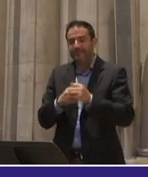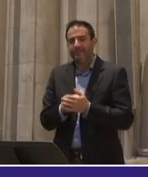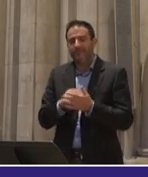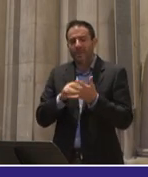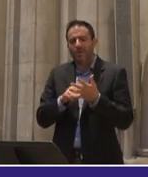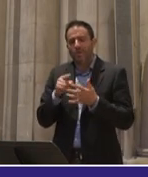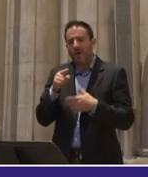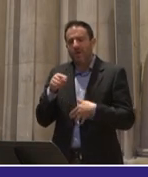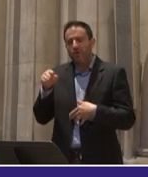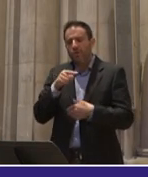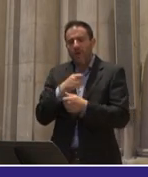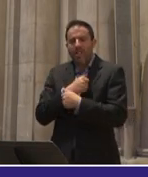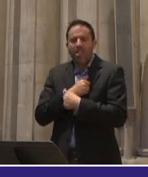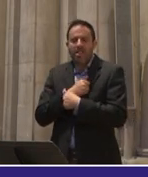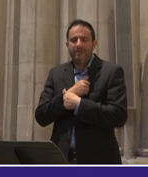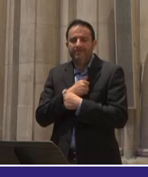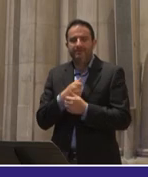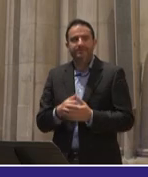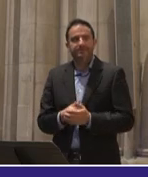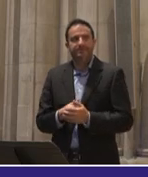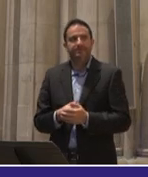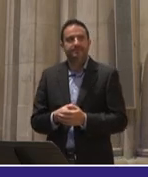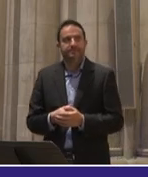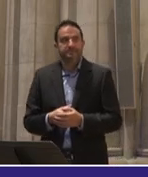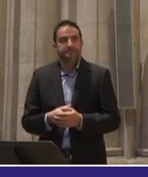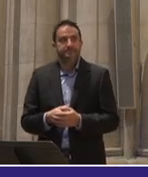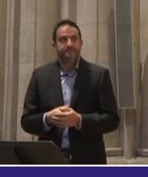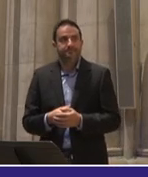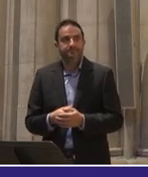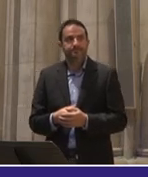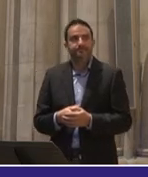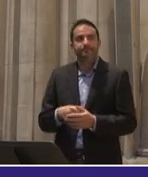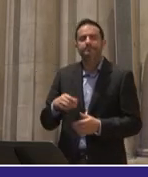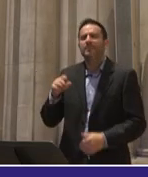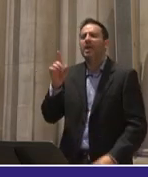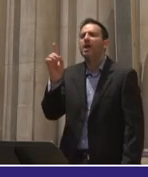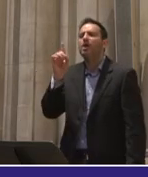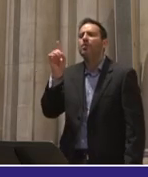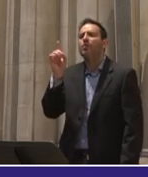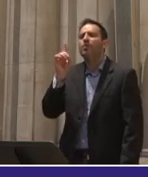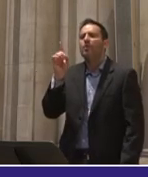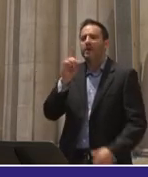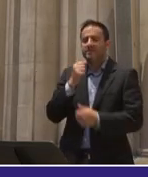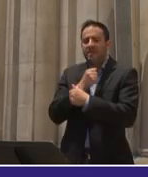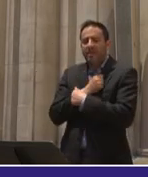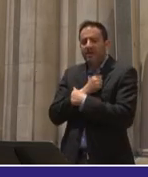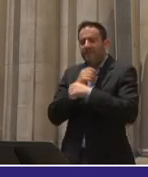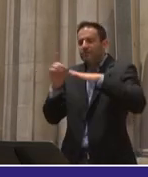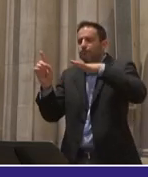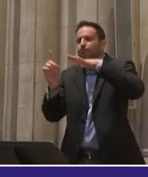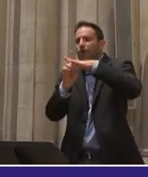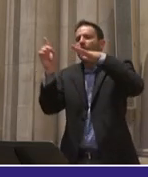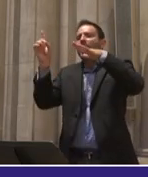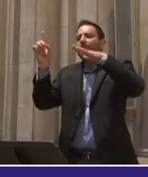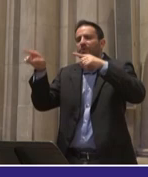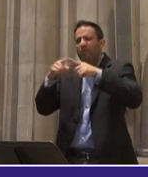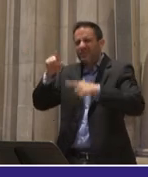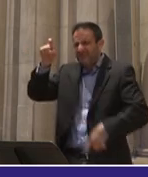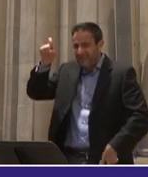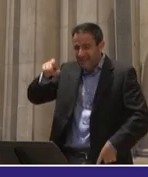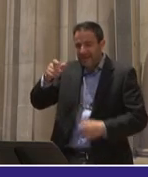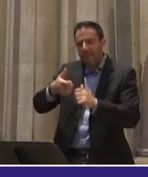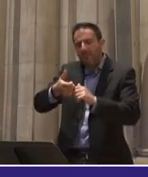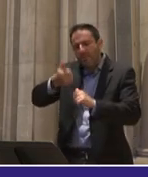what you love most about who you are, and where has love showed up for you when you needed it